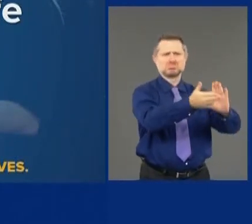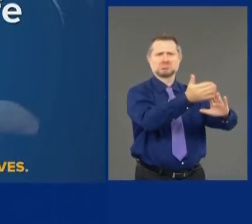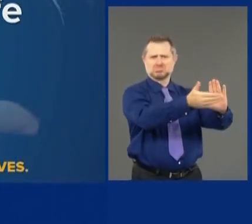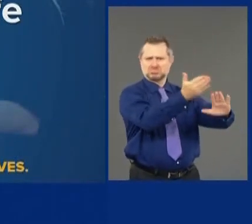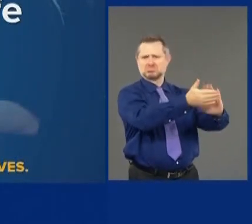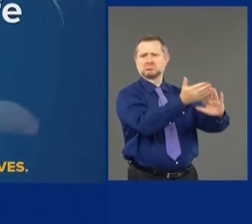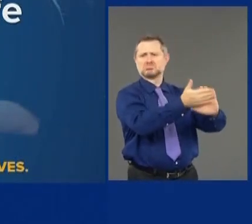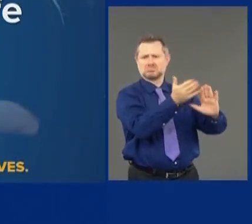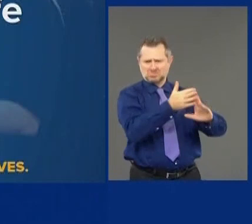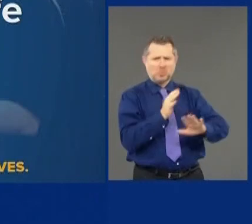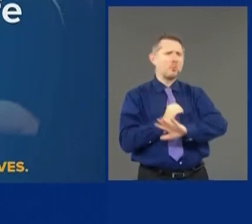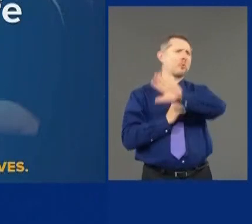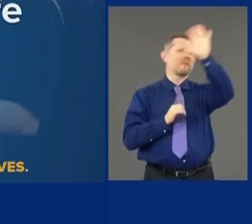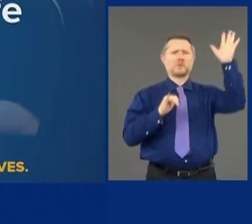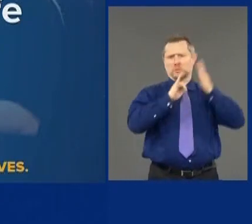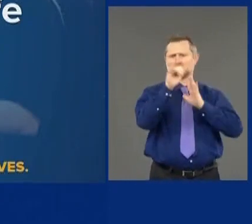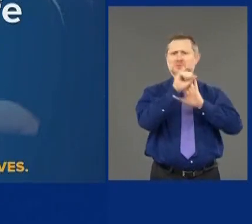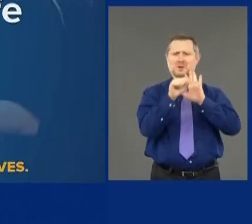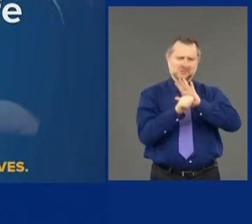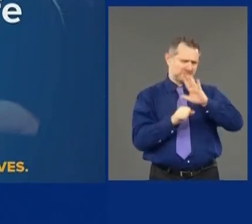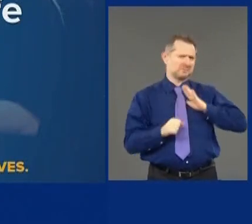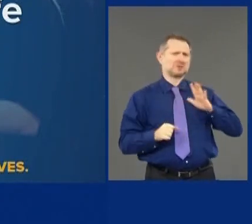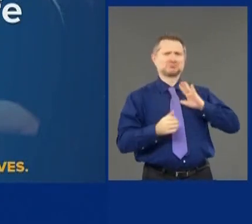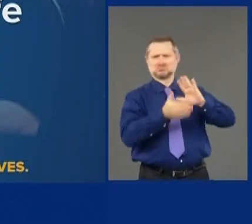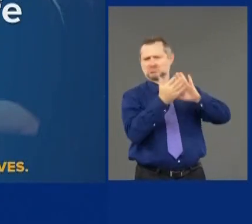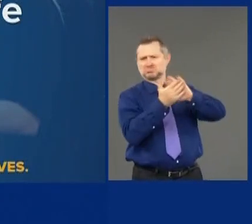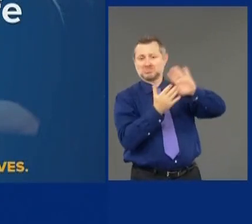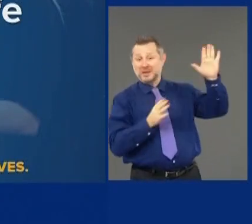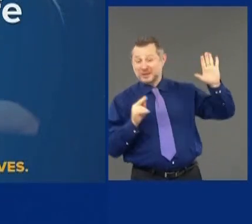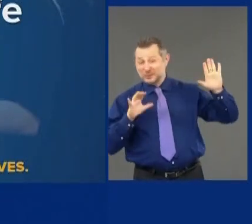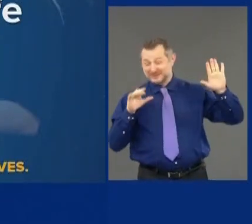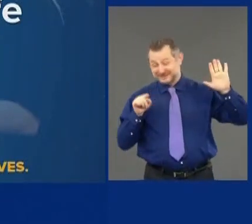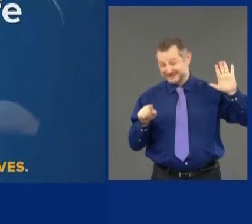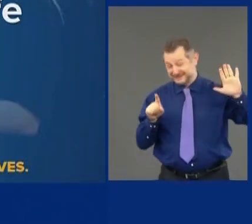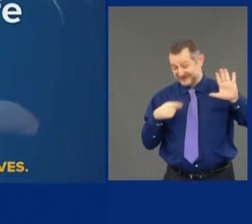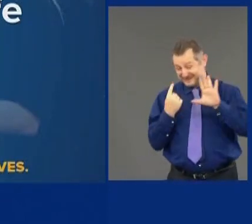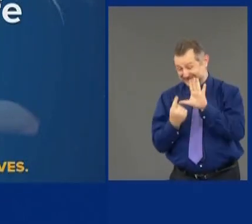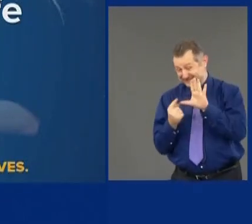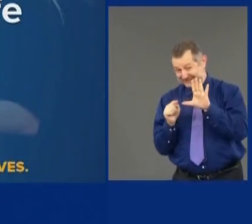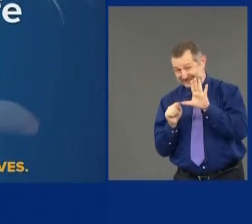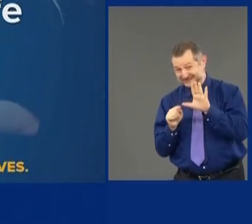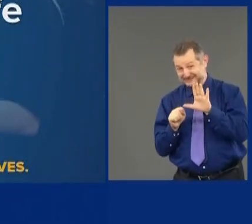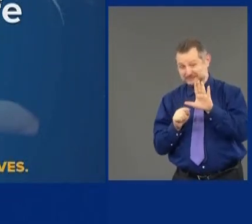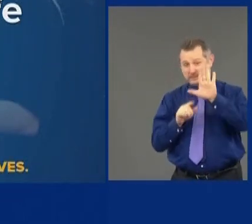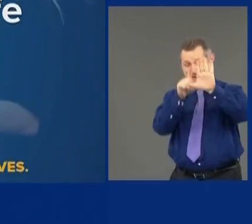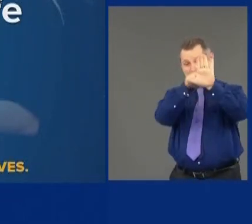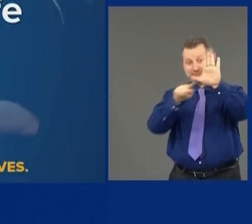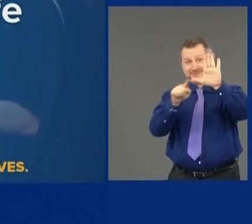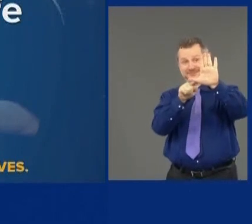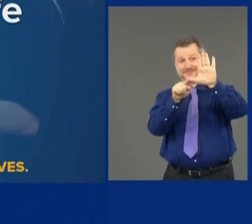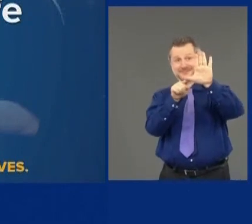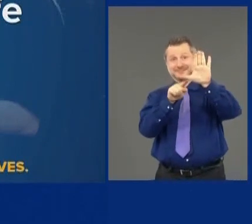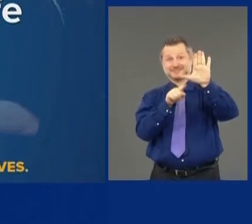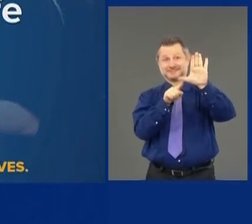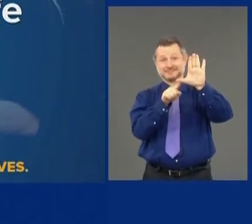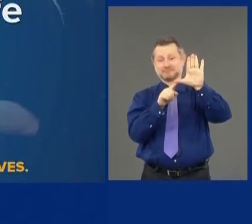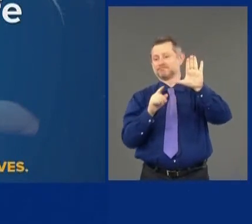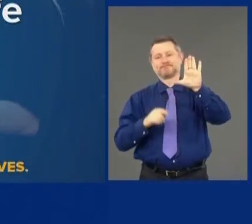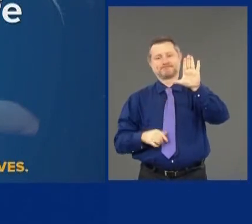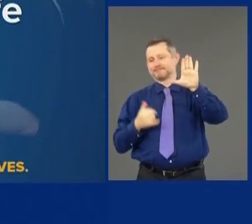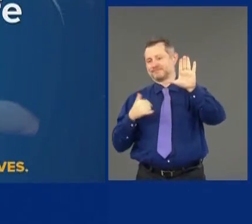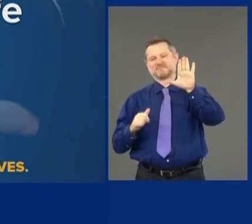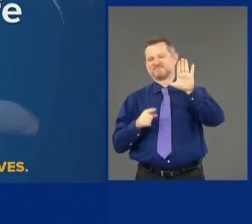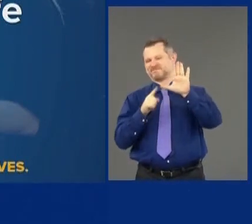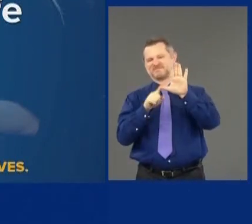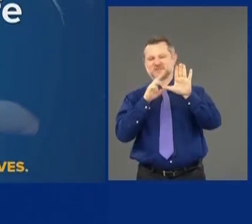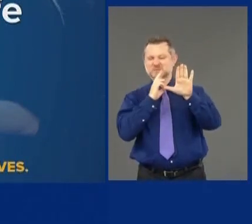the state. This is a New York City only modification because,